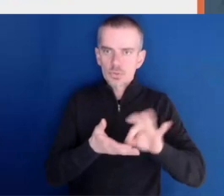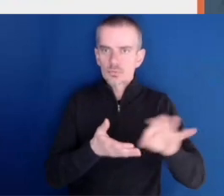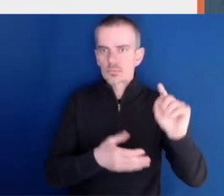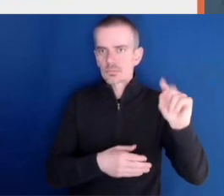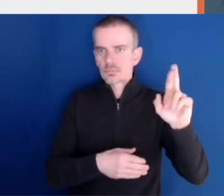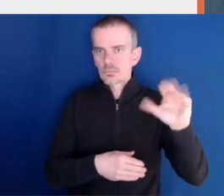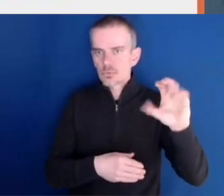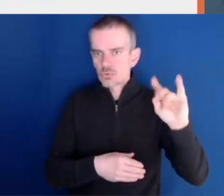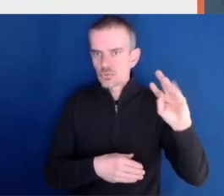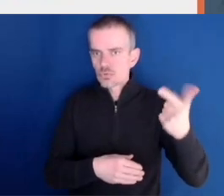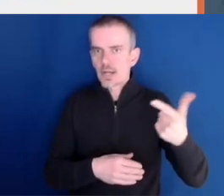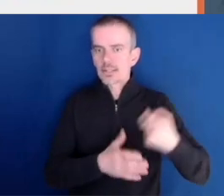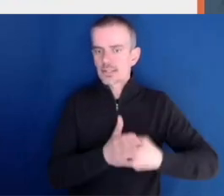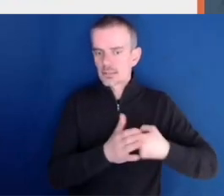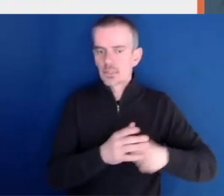expenses.